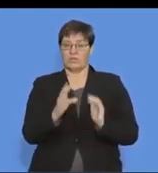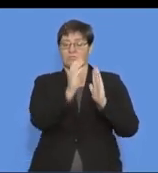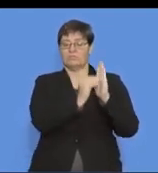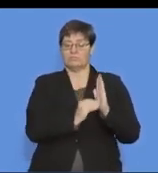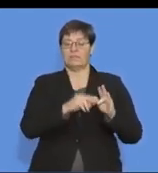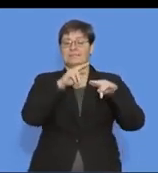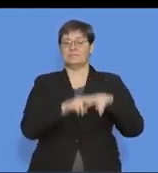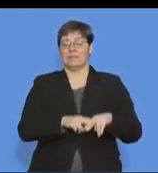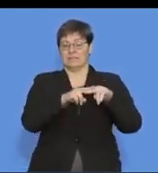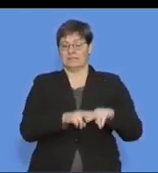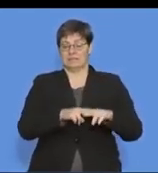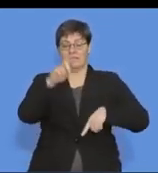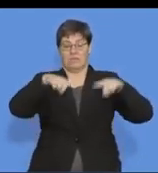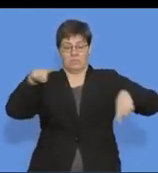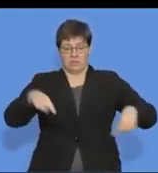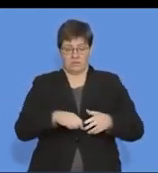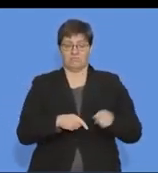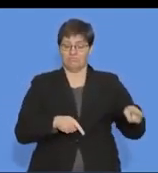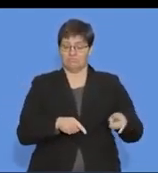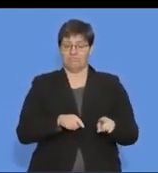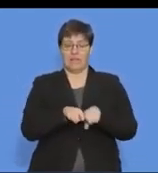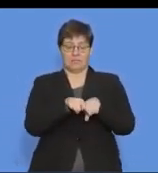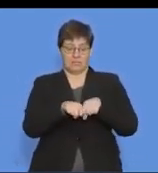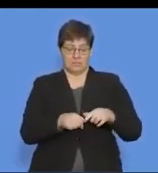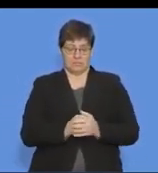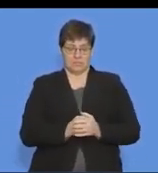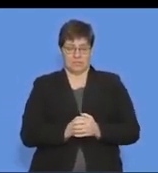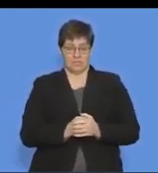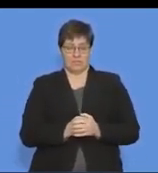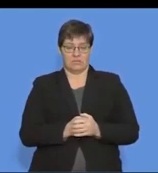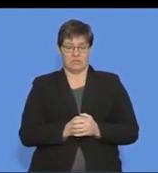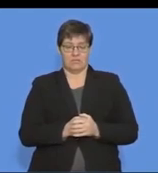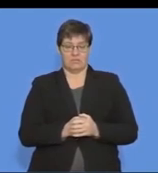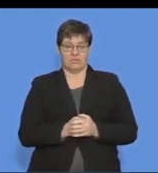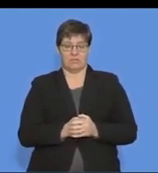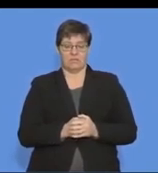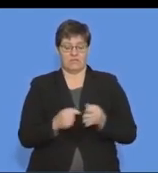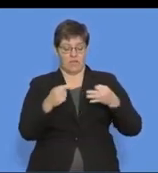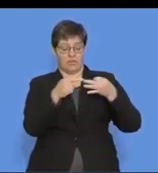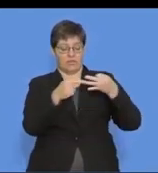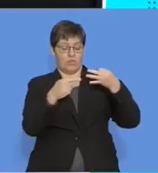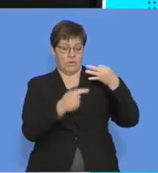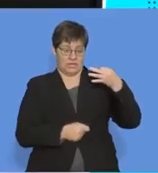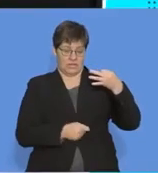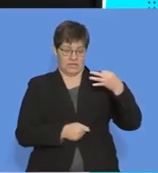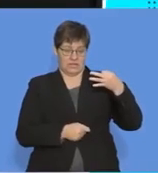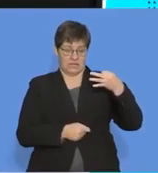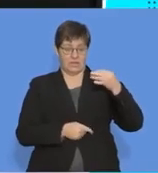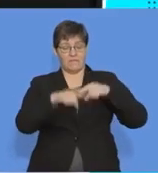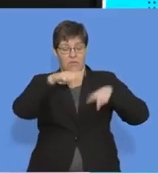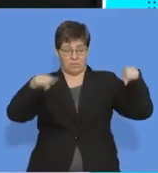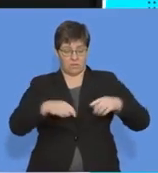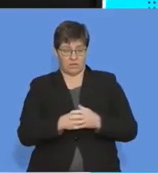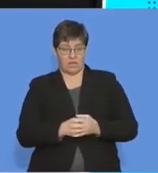the dependent variable in the experiment, right? So in any experiment, there are three categories of